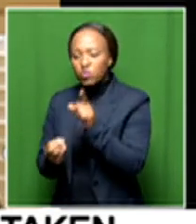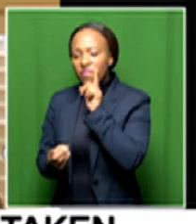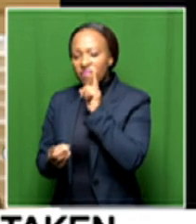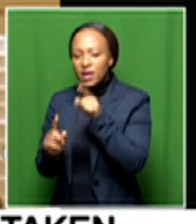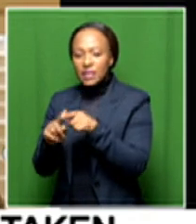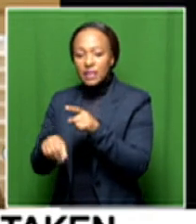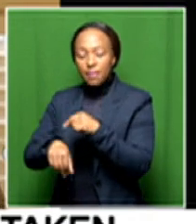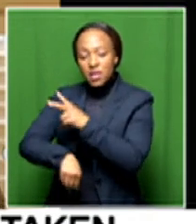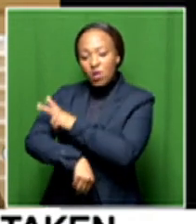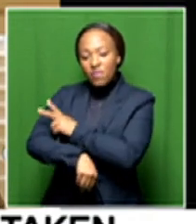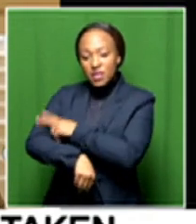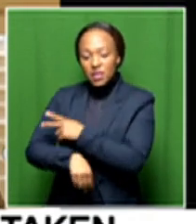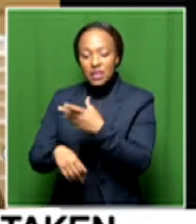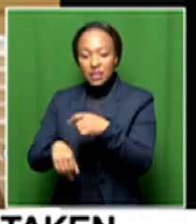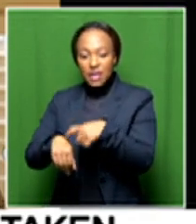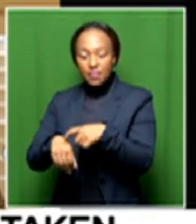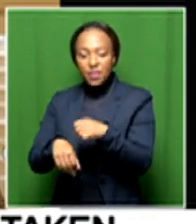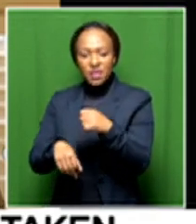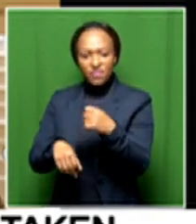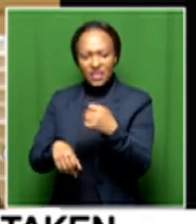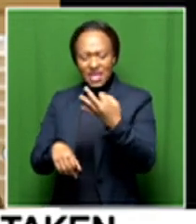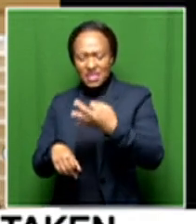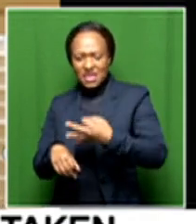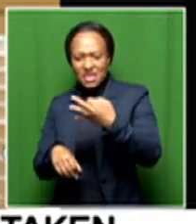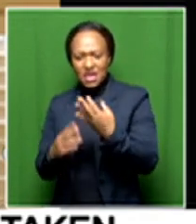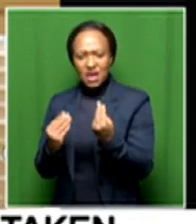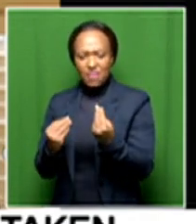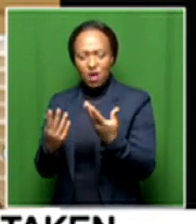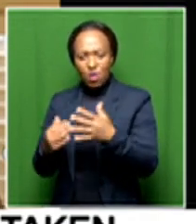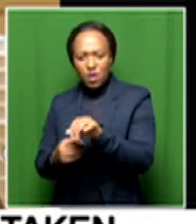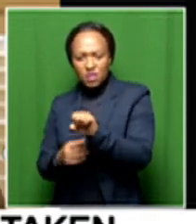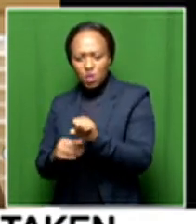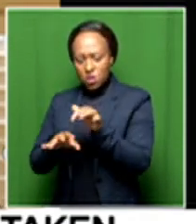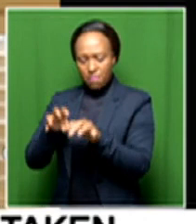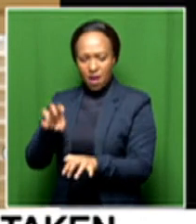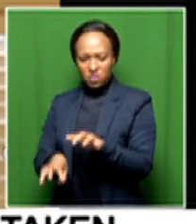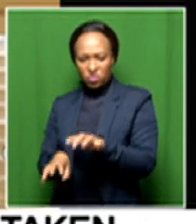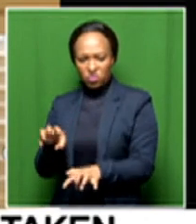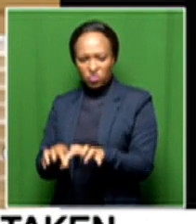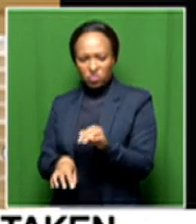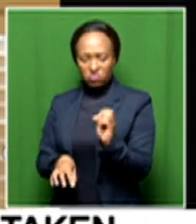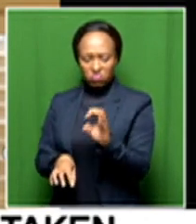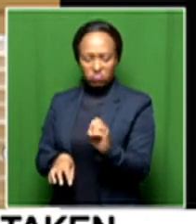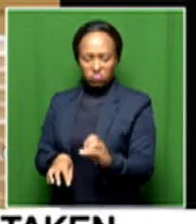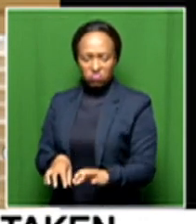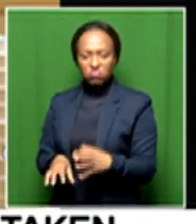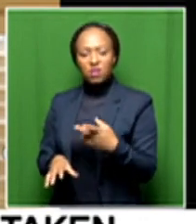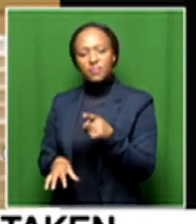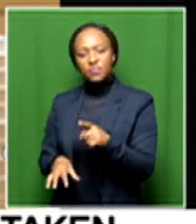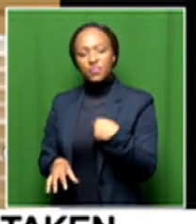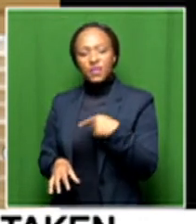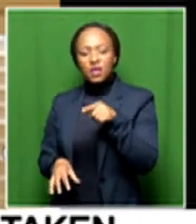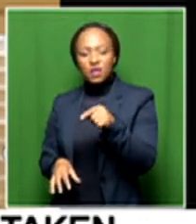the officials were taking those particular, the first 3 digits, it happened then that when they're punching in, so the